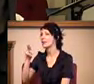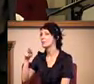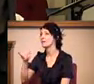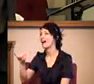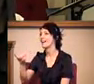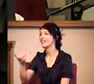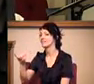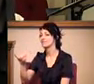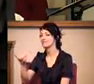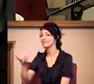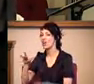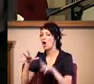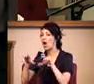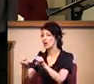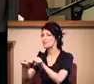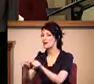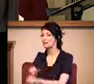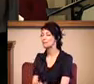Occupy.